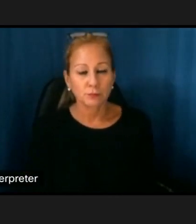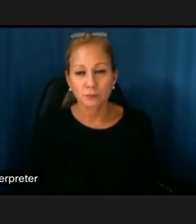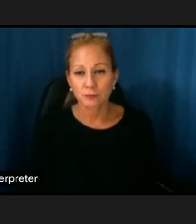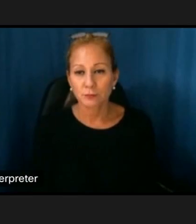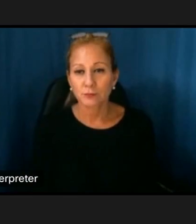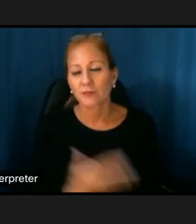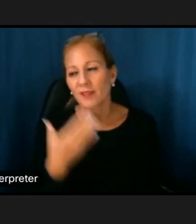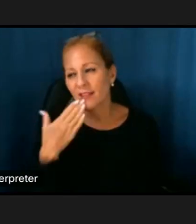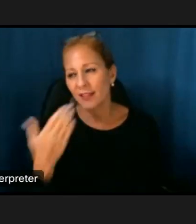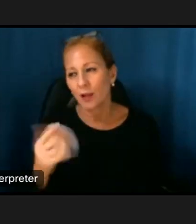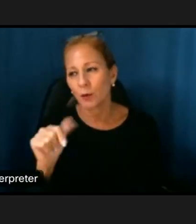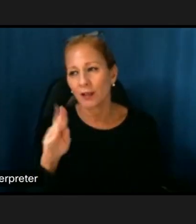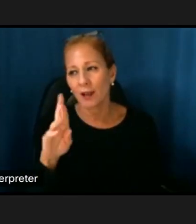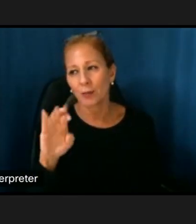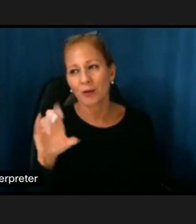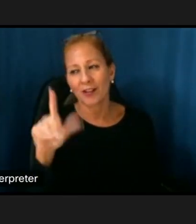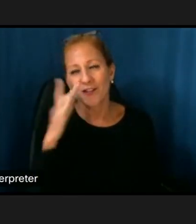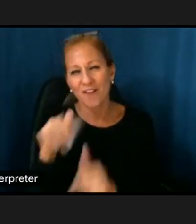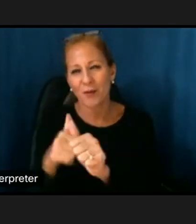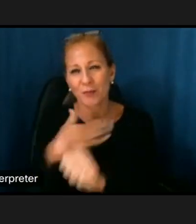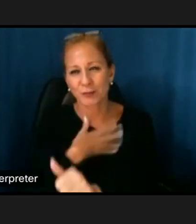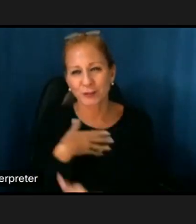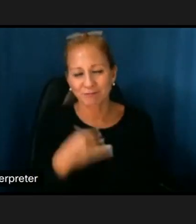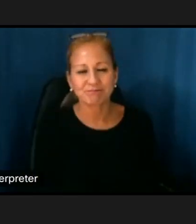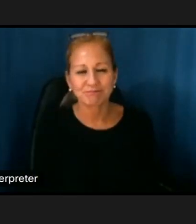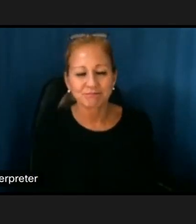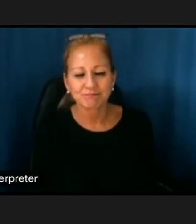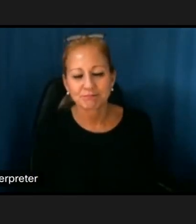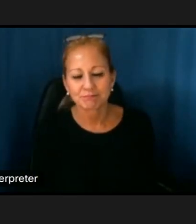Thank you, Gabriella, so much for following up.